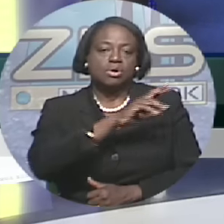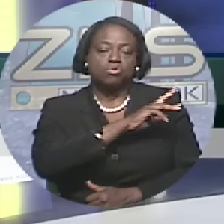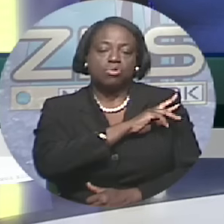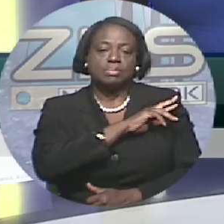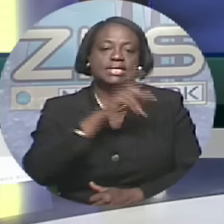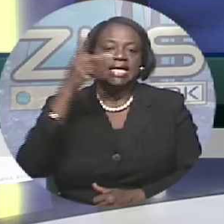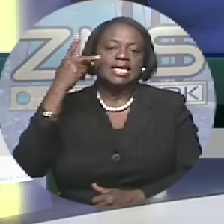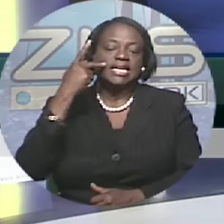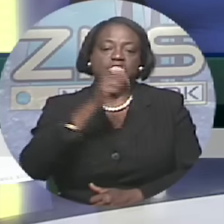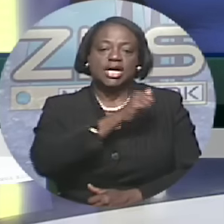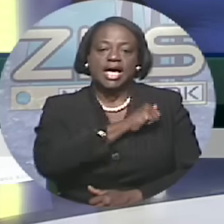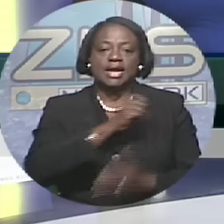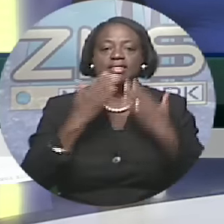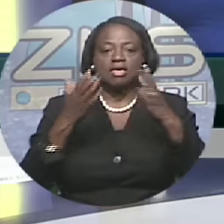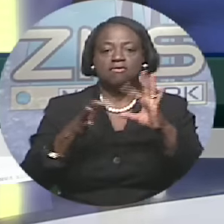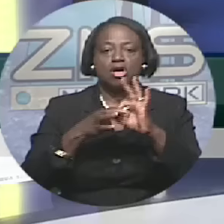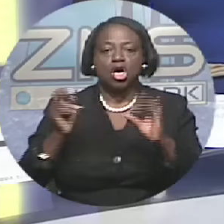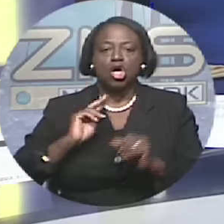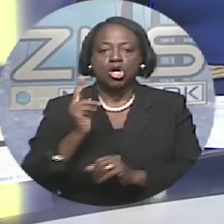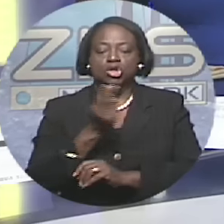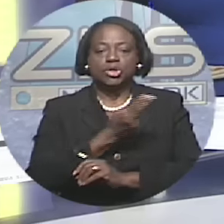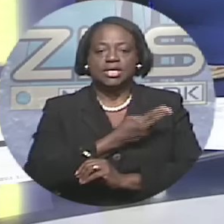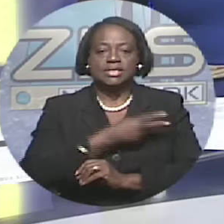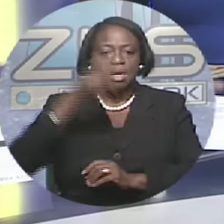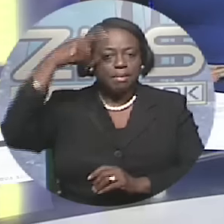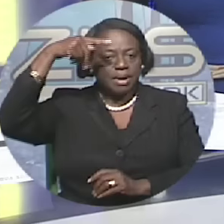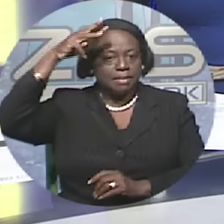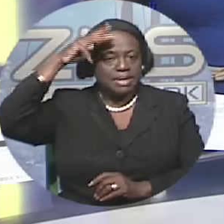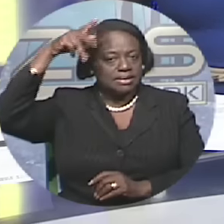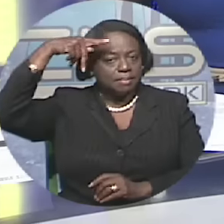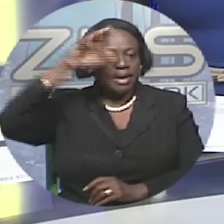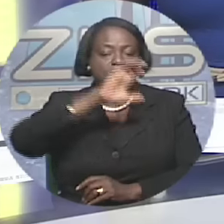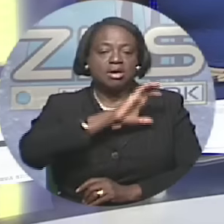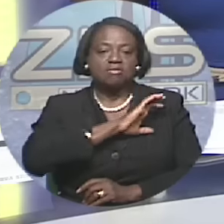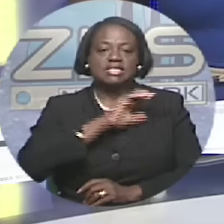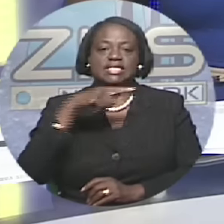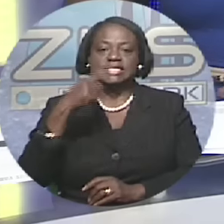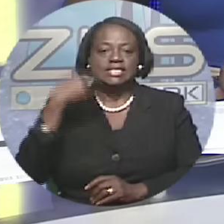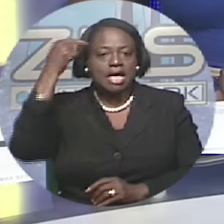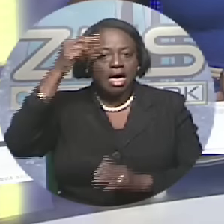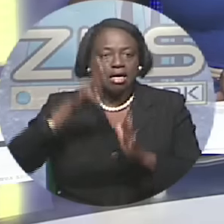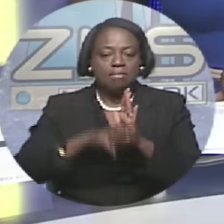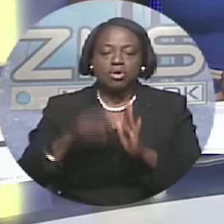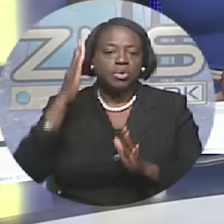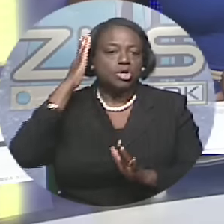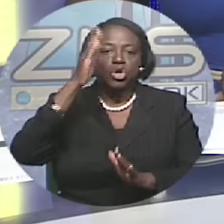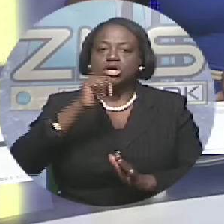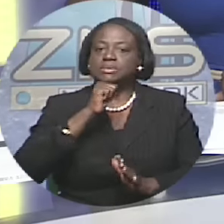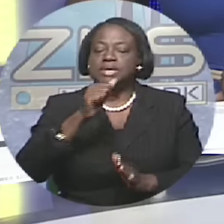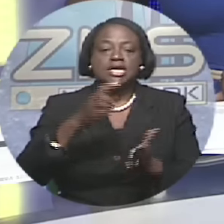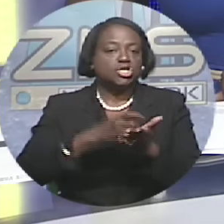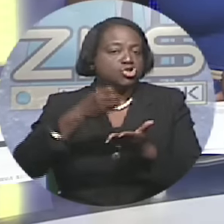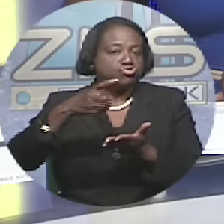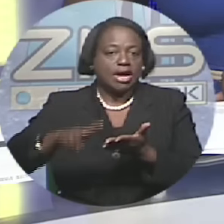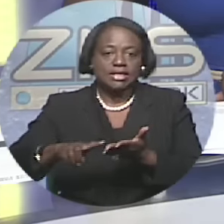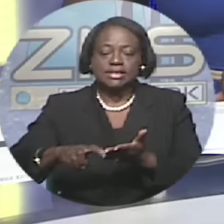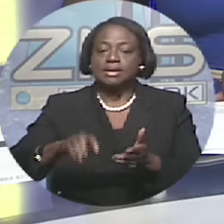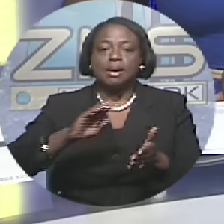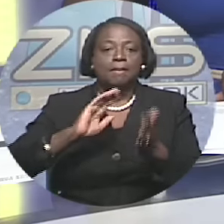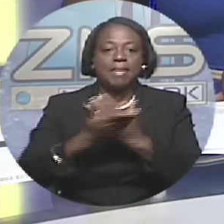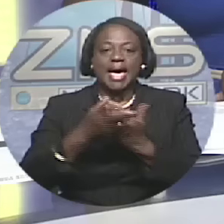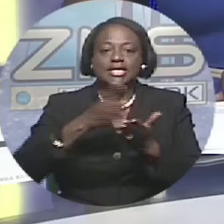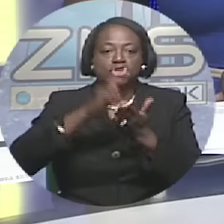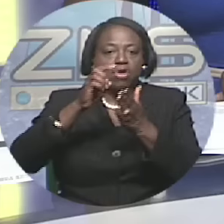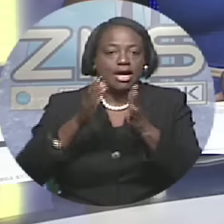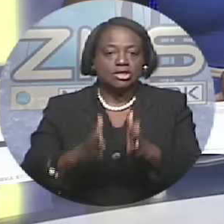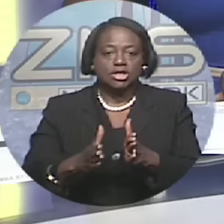Kishla Adderley. Thanks so much for joining us tonight. Prime Minister Perry Christie says his government will not be distracted by detractors